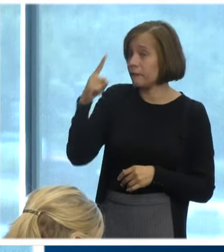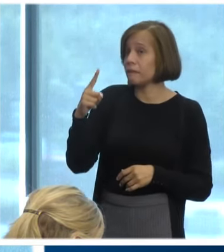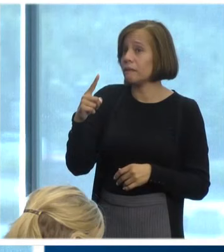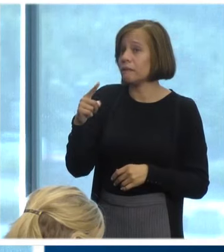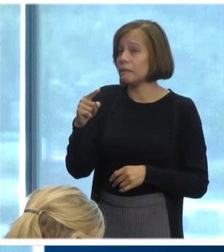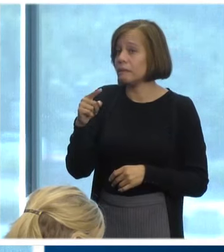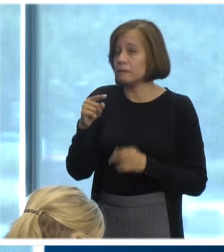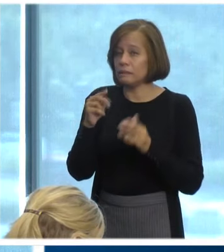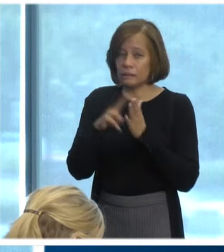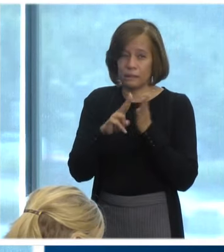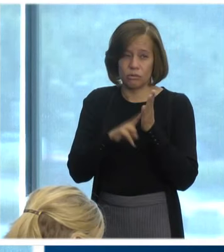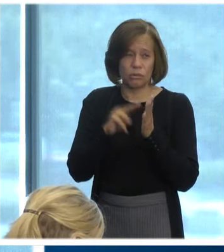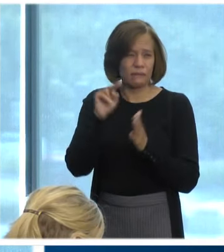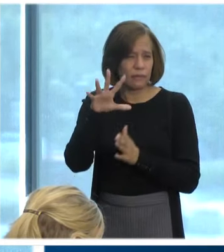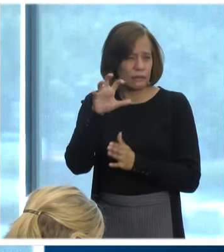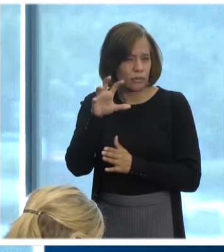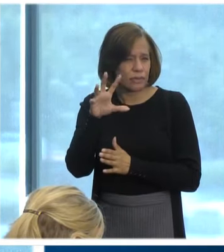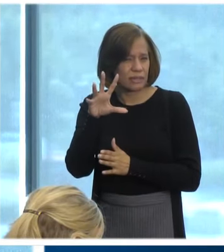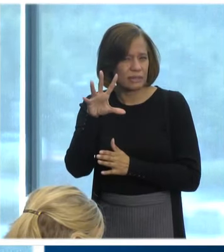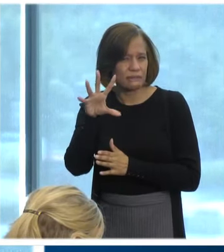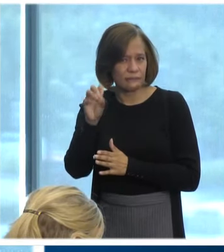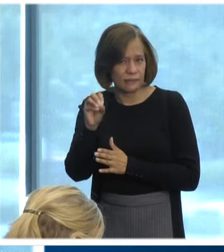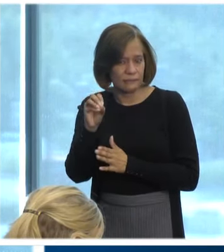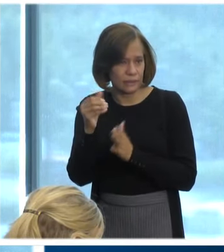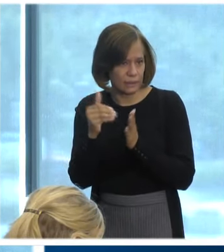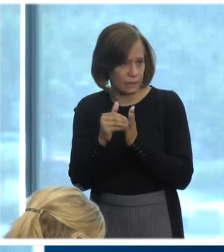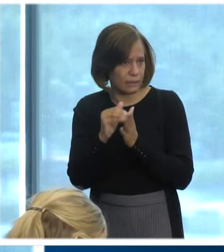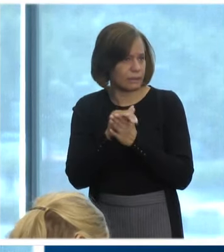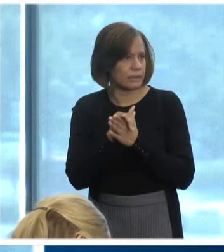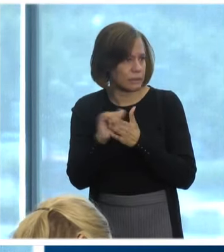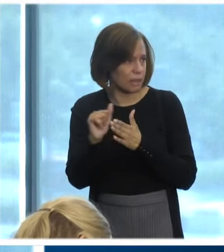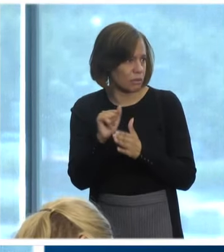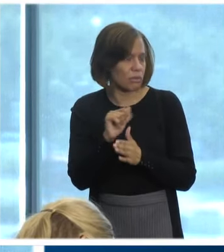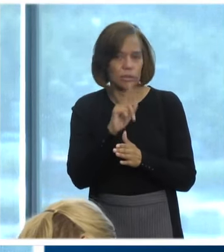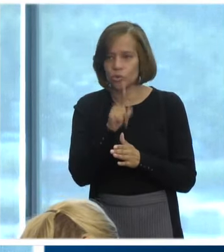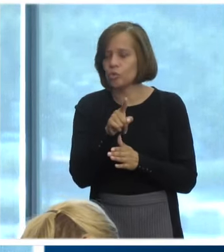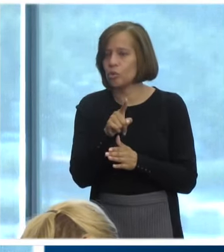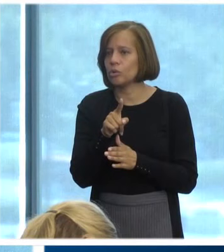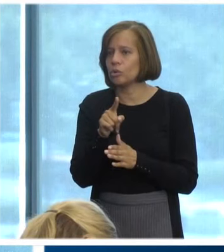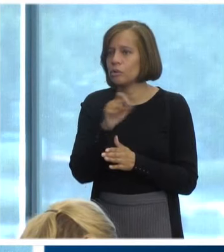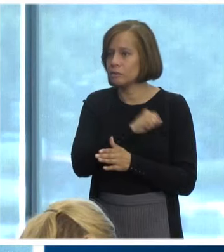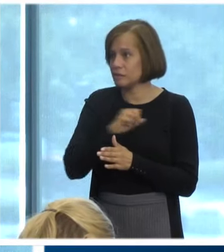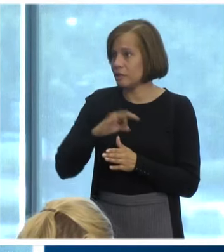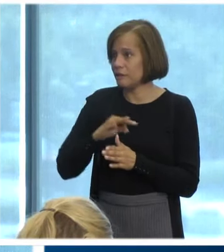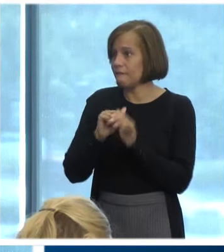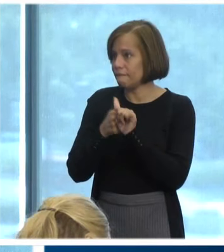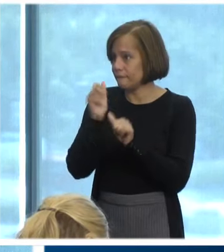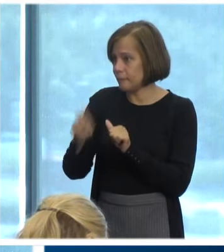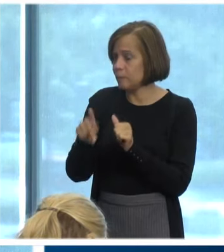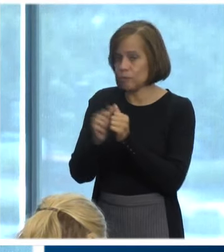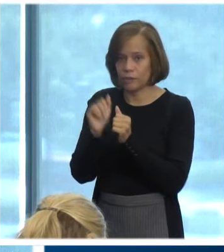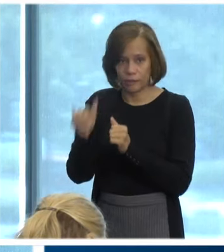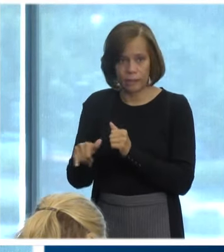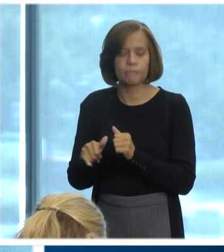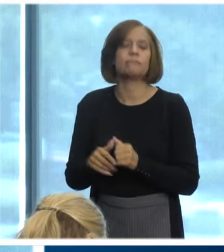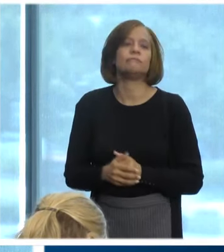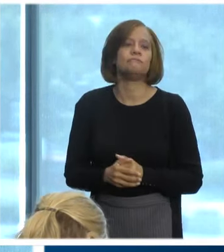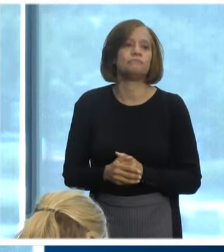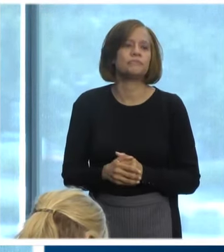$550,000. I'll make sure that the staff follow up with that detail. I think that's the number. Let me tell you